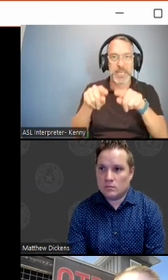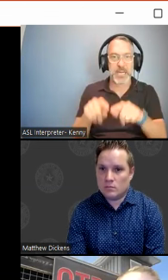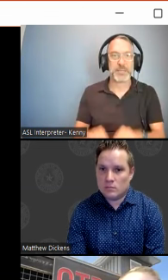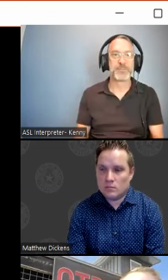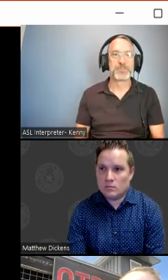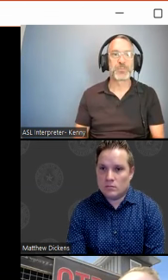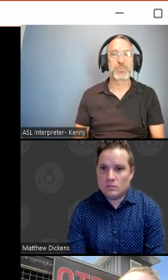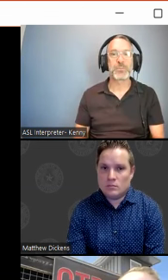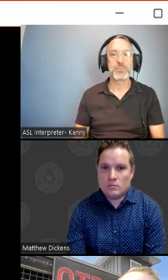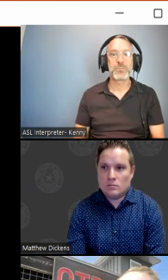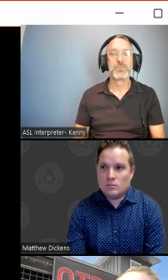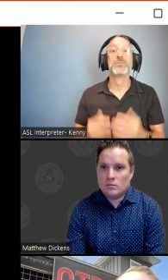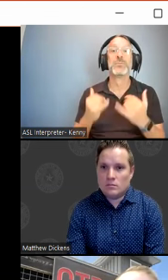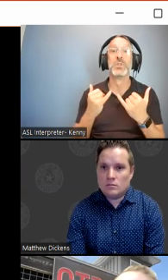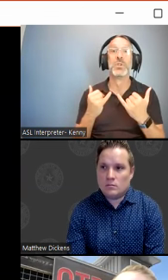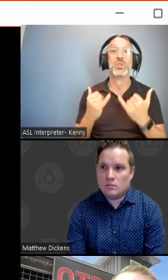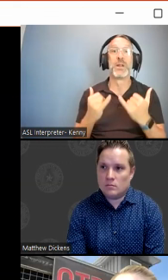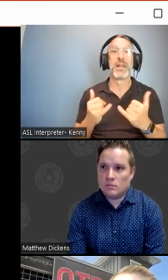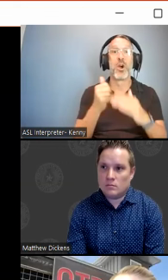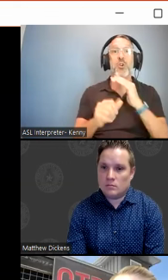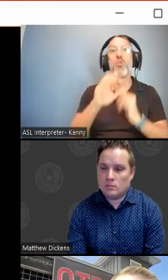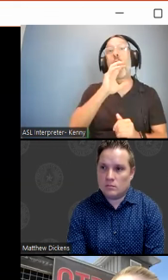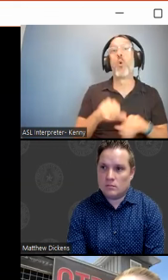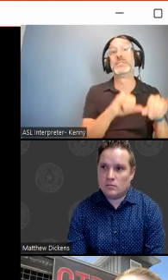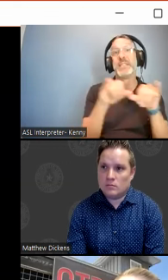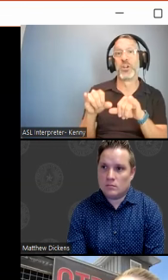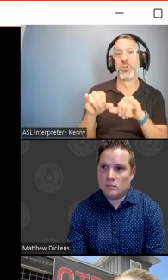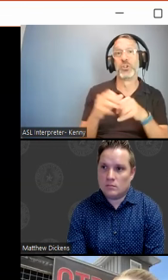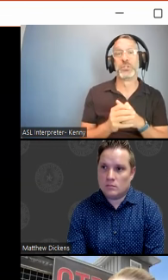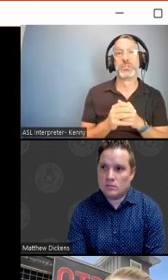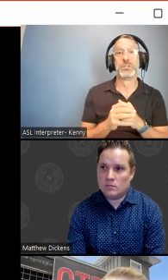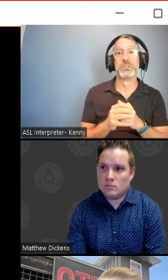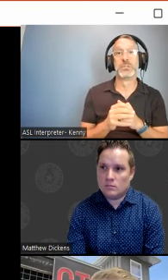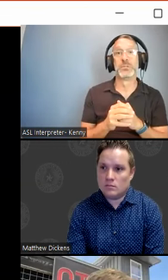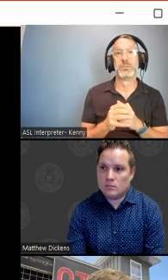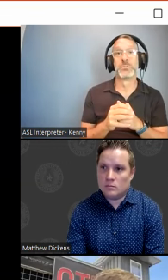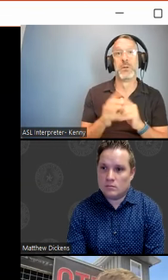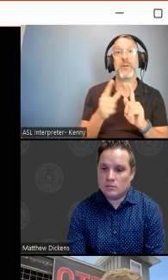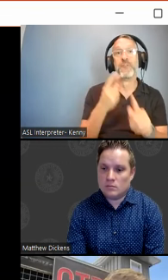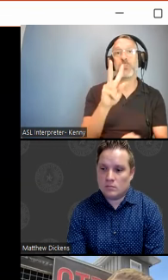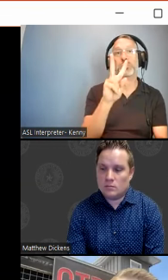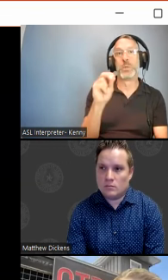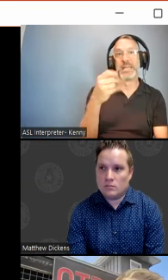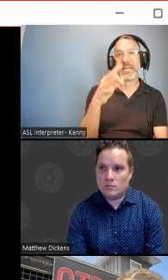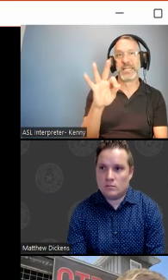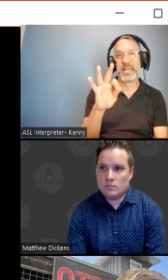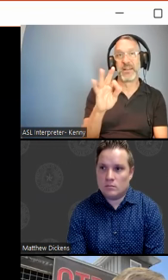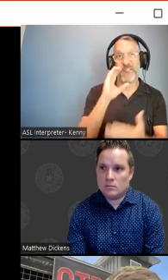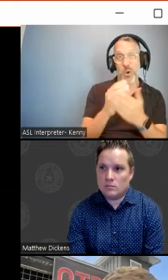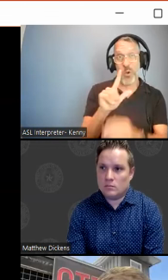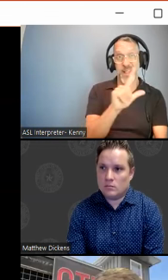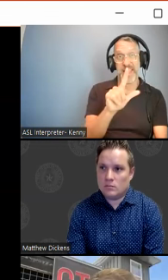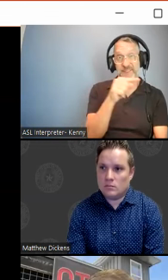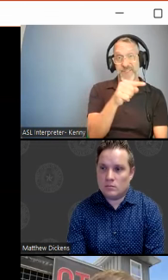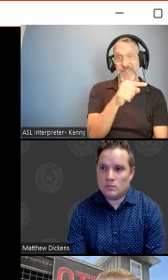So right now, under the old standards, which came from 2019, the photo on the left